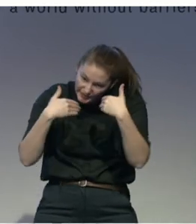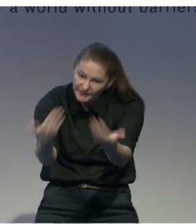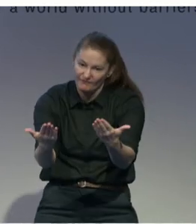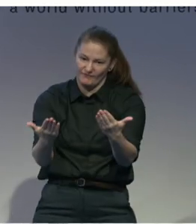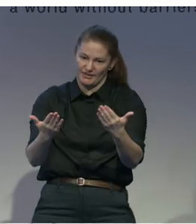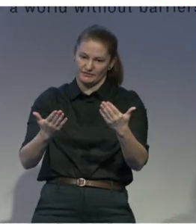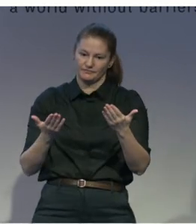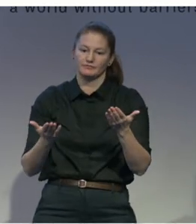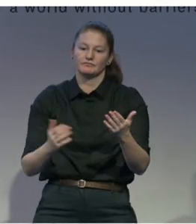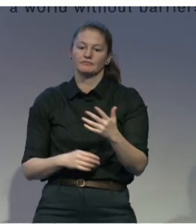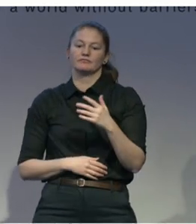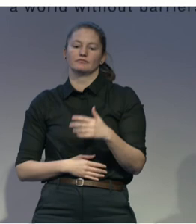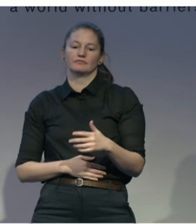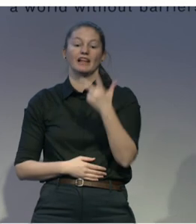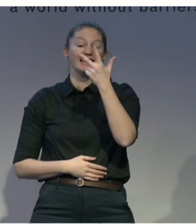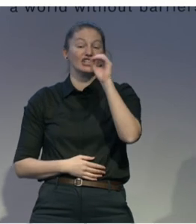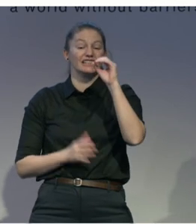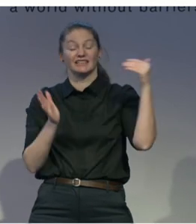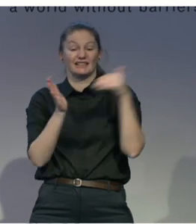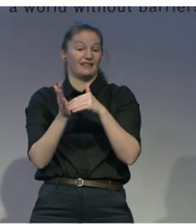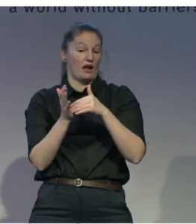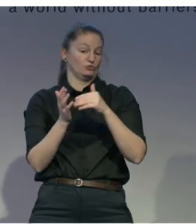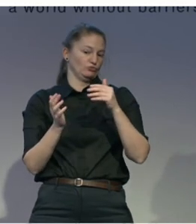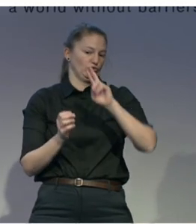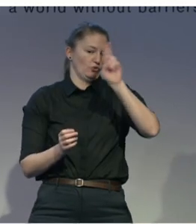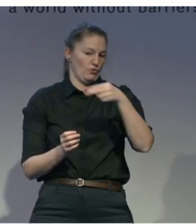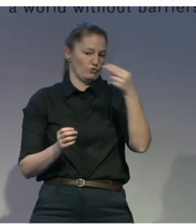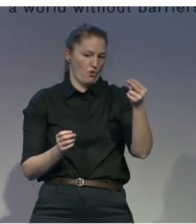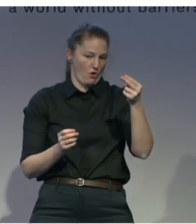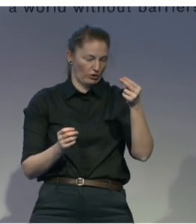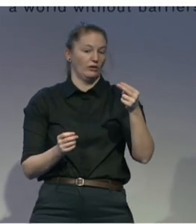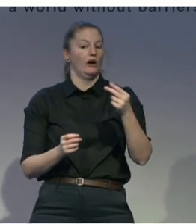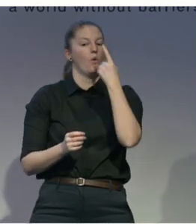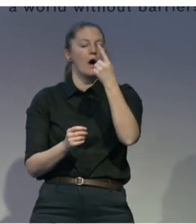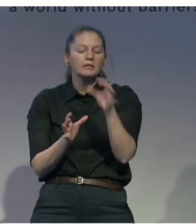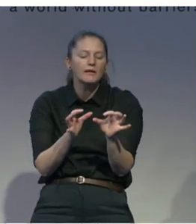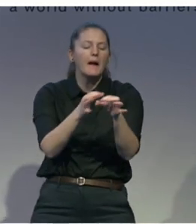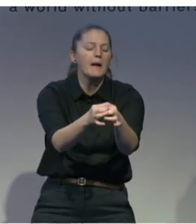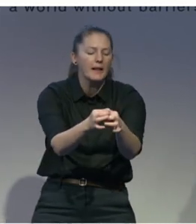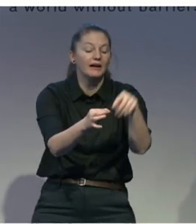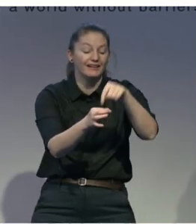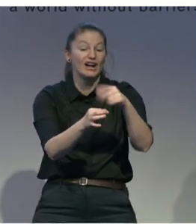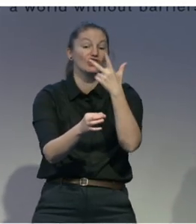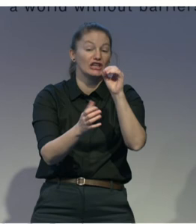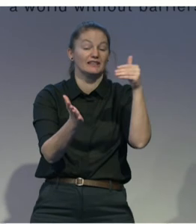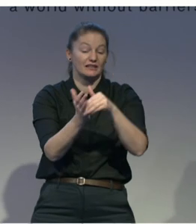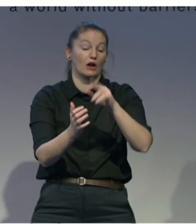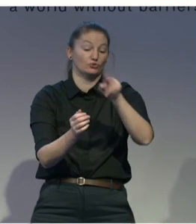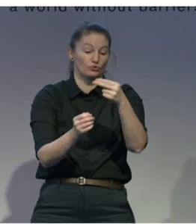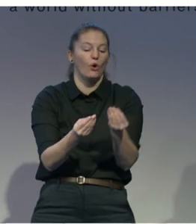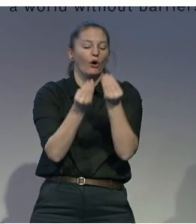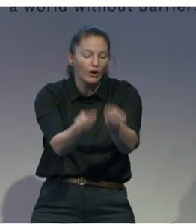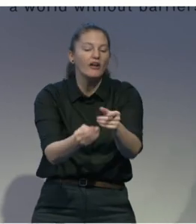for implement our project in one municipality. Not only the co-creating